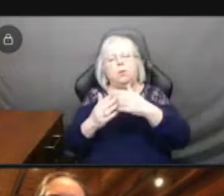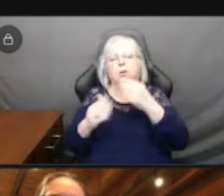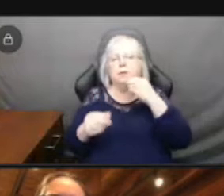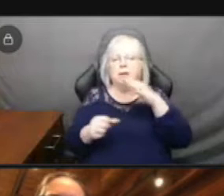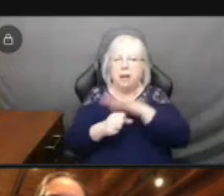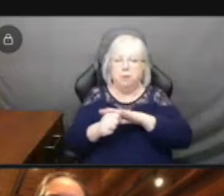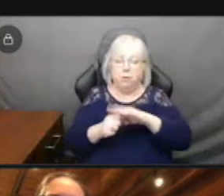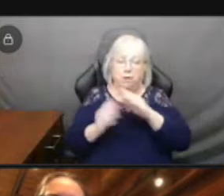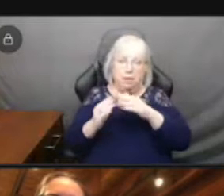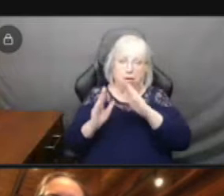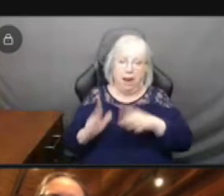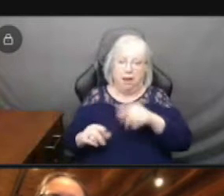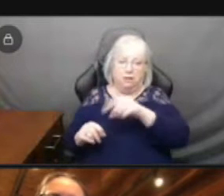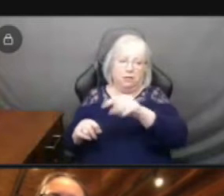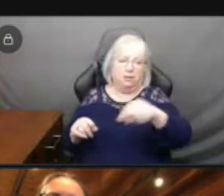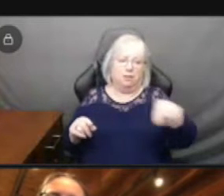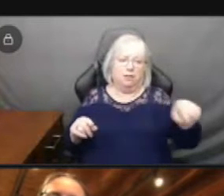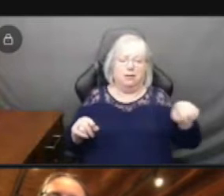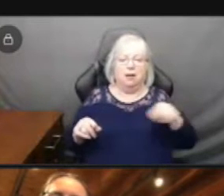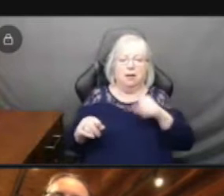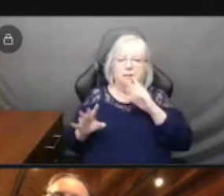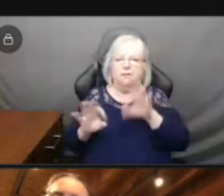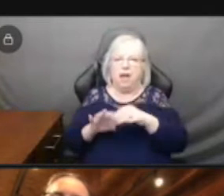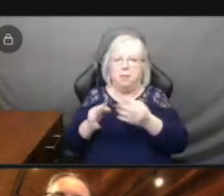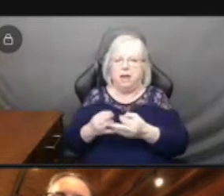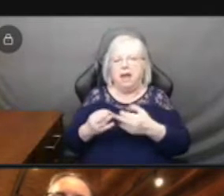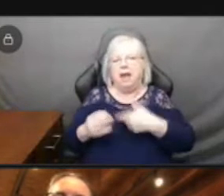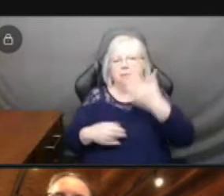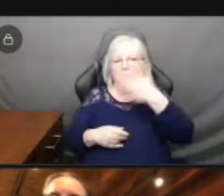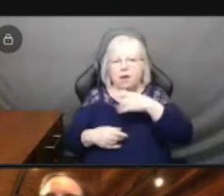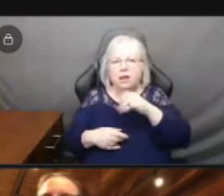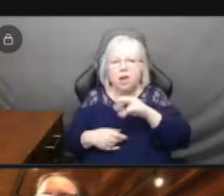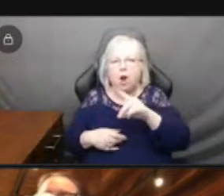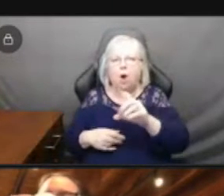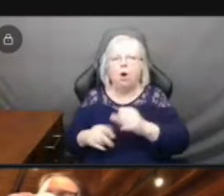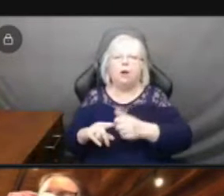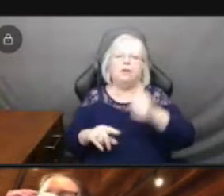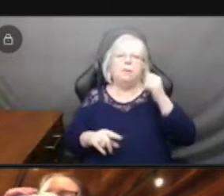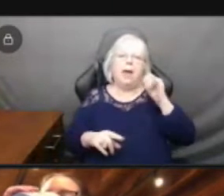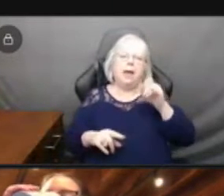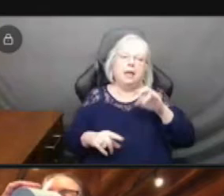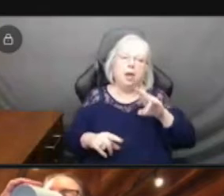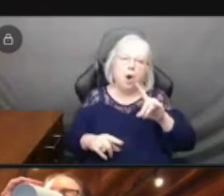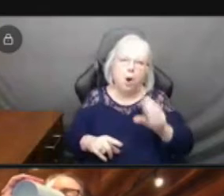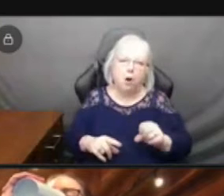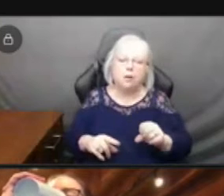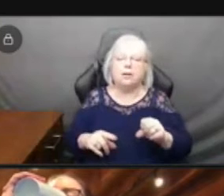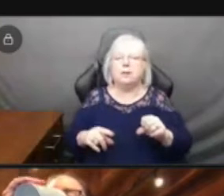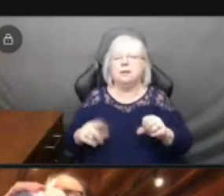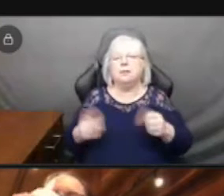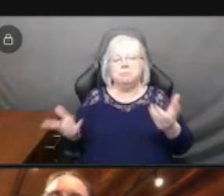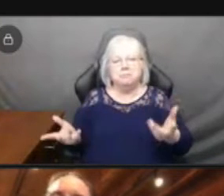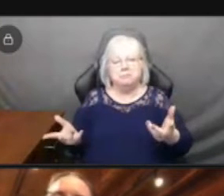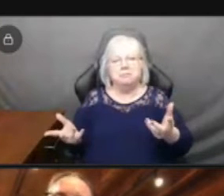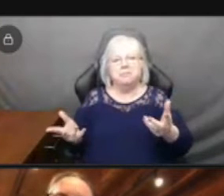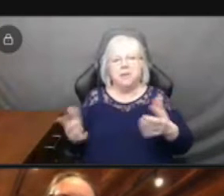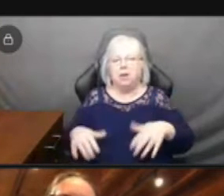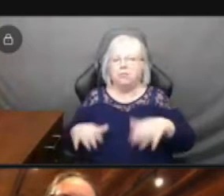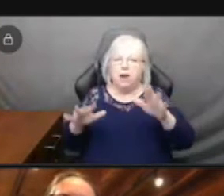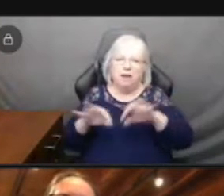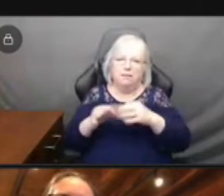through there that are family houses. They got front yards and backyards, fenced-in backyards to raise a